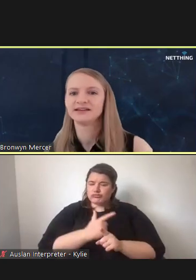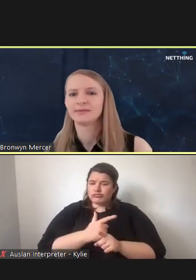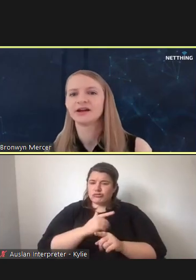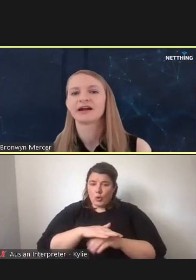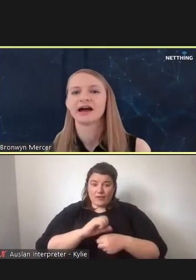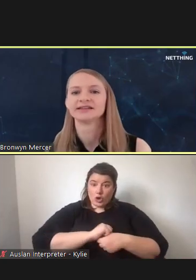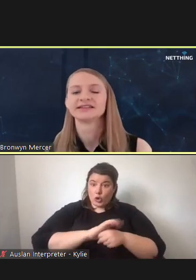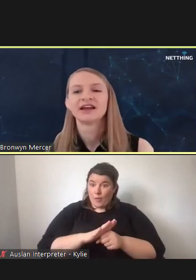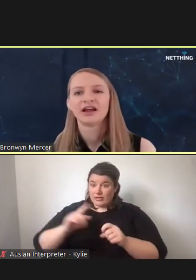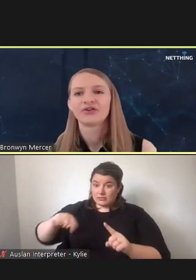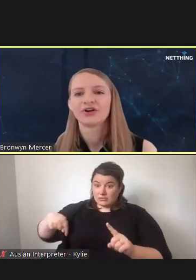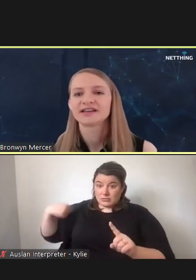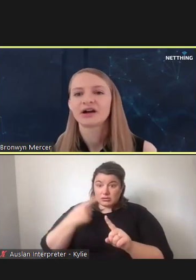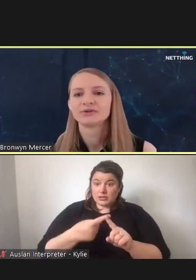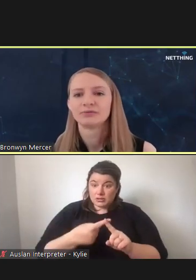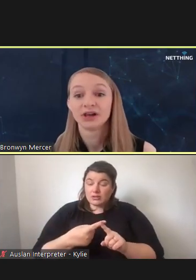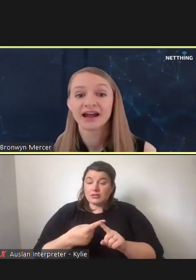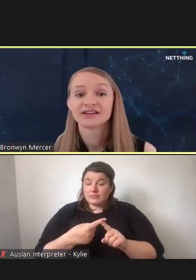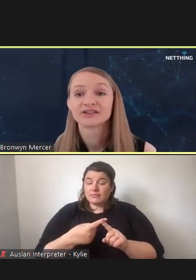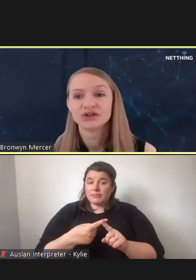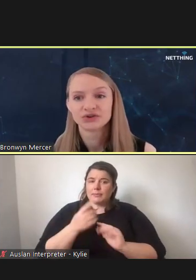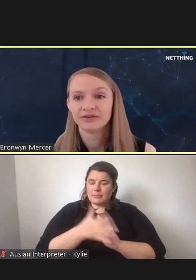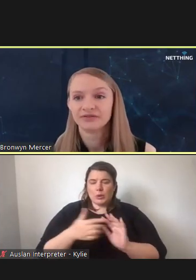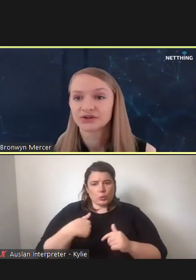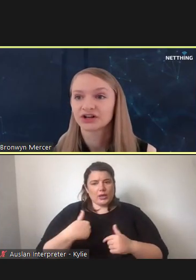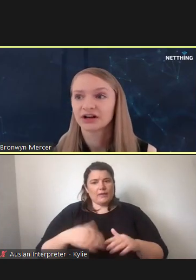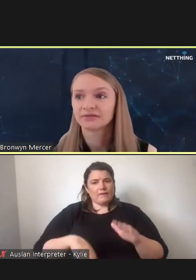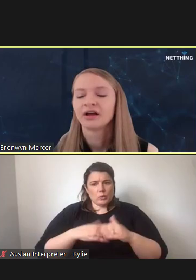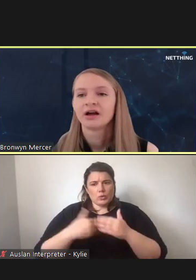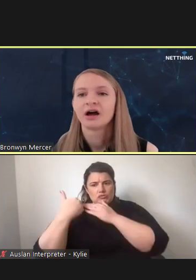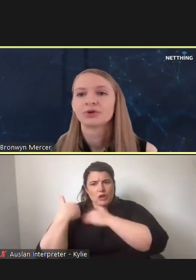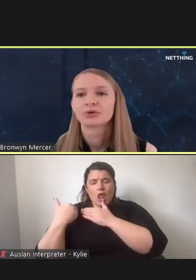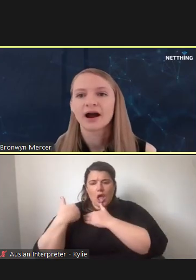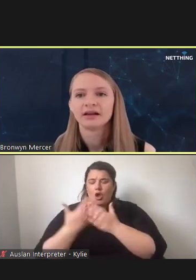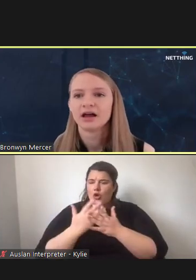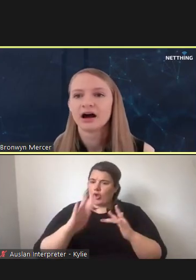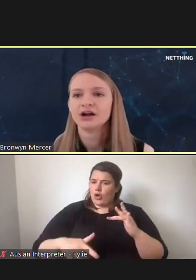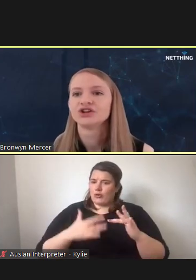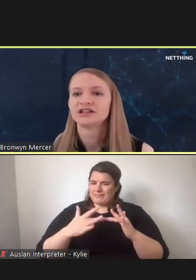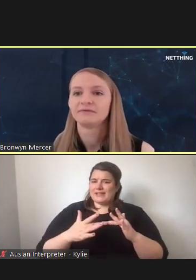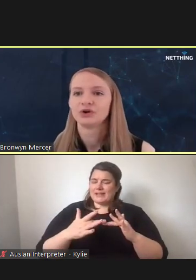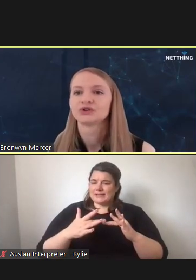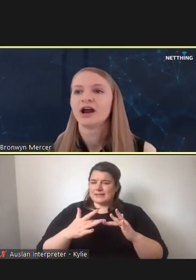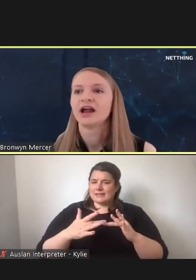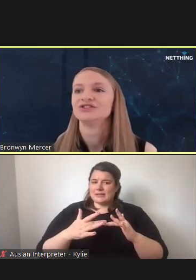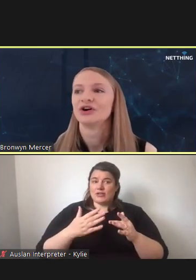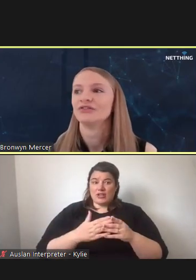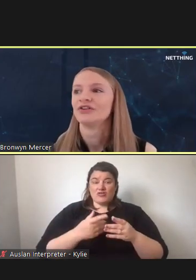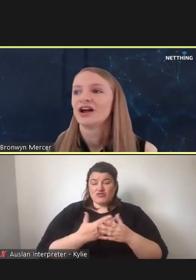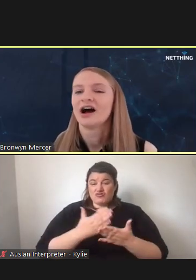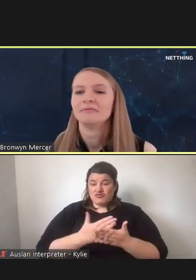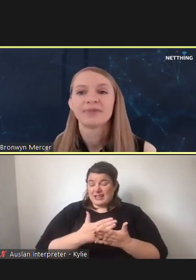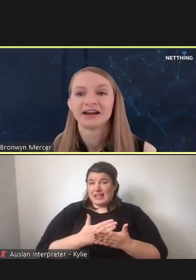COVID-19 pandemic has increased our reliance on digital infrastructure, with quite a large and diverse range